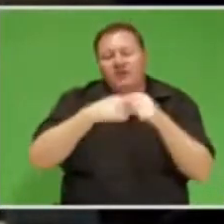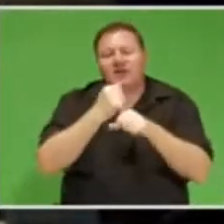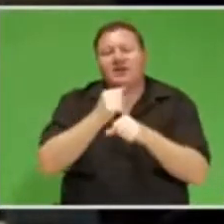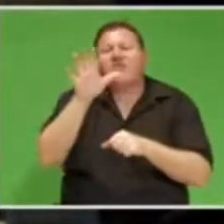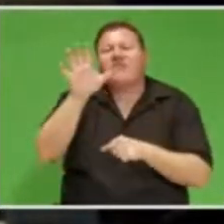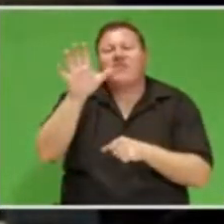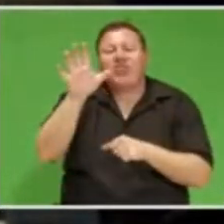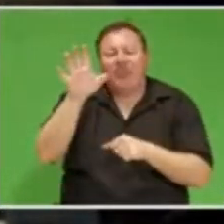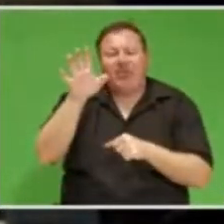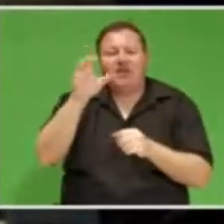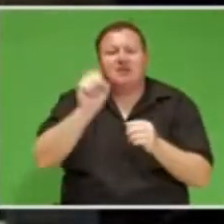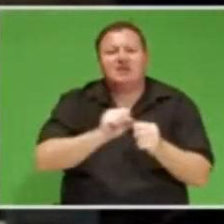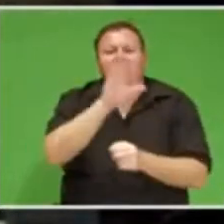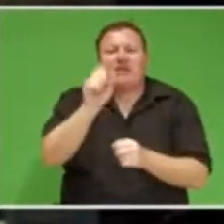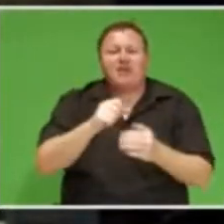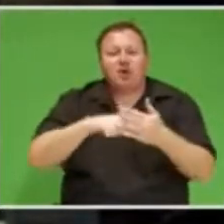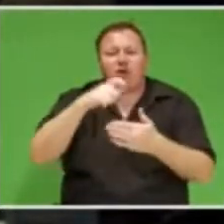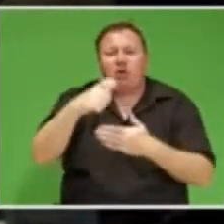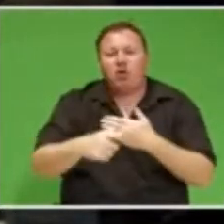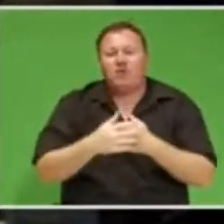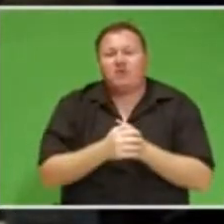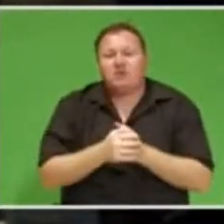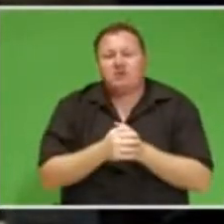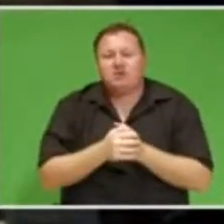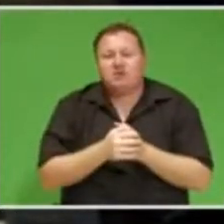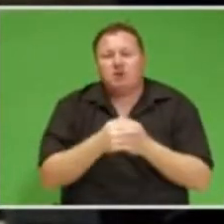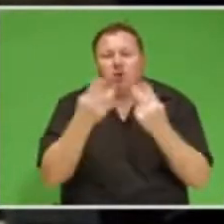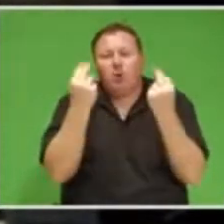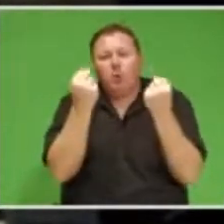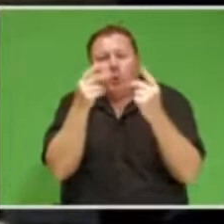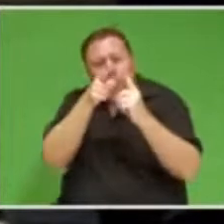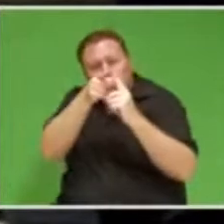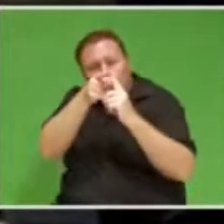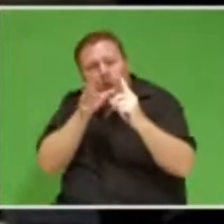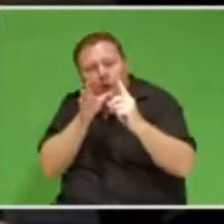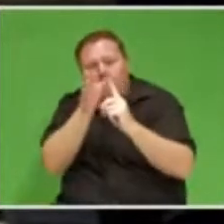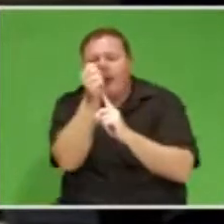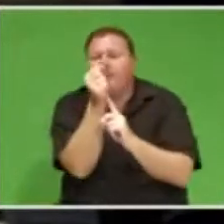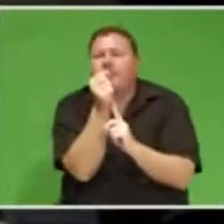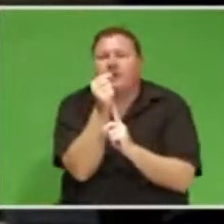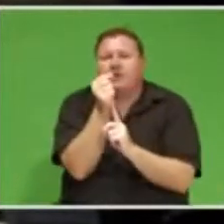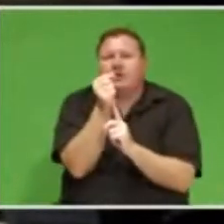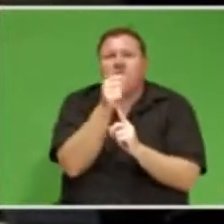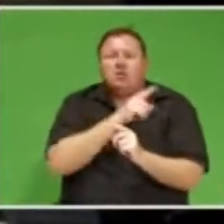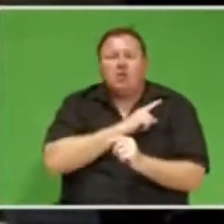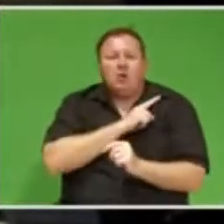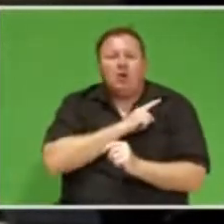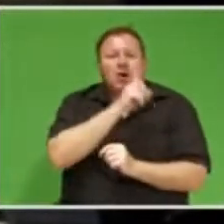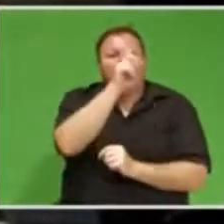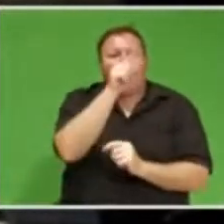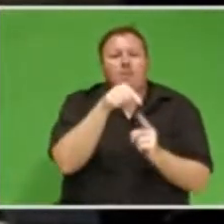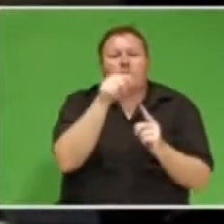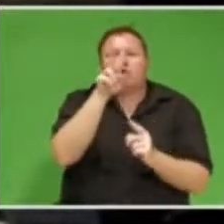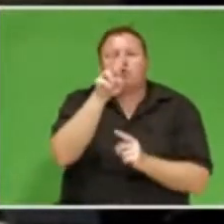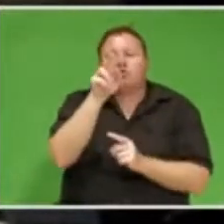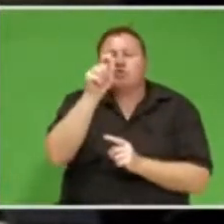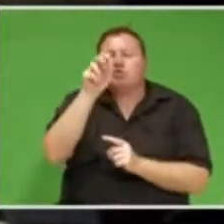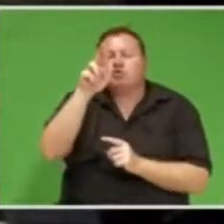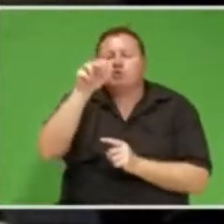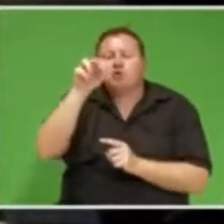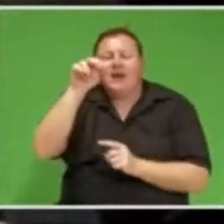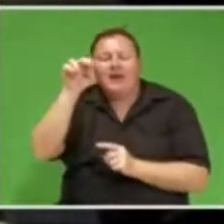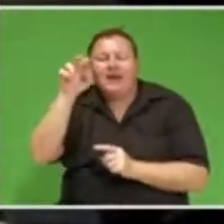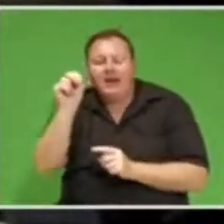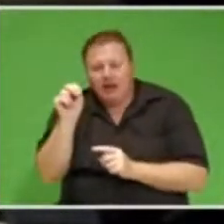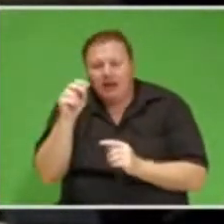this conference, we will set a new target, having achieved our 1.2 trillion rand. We will